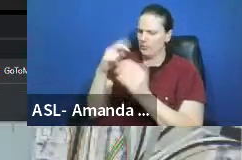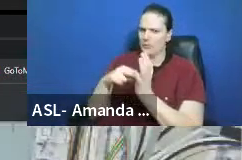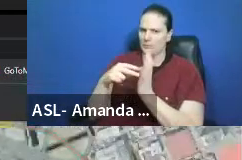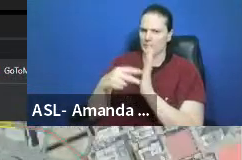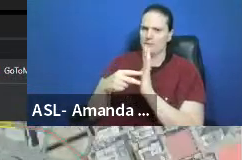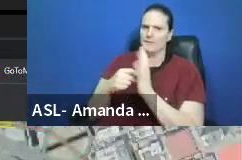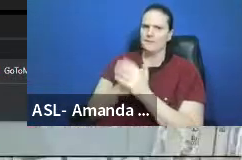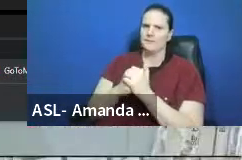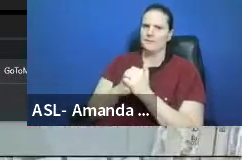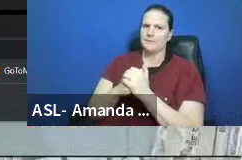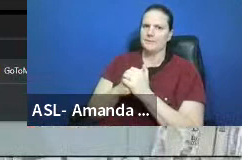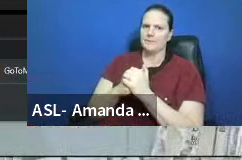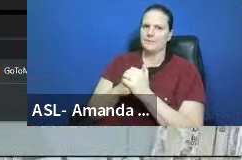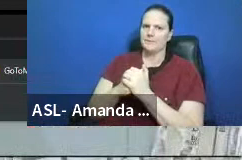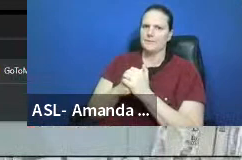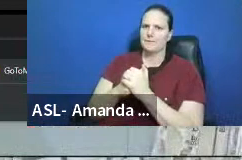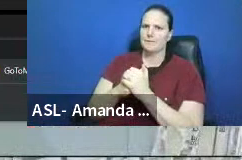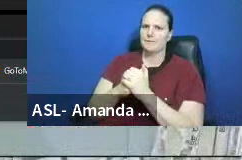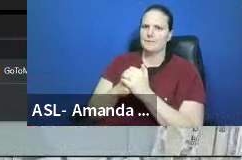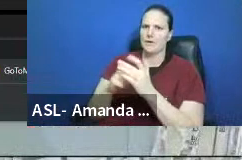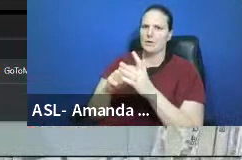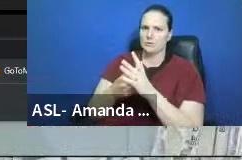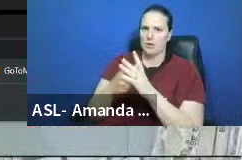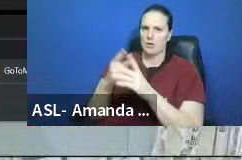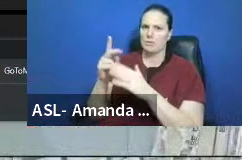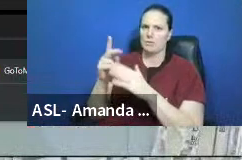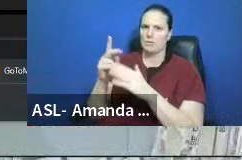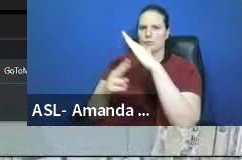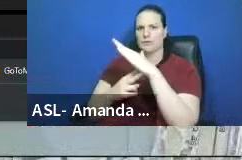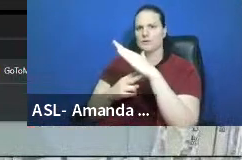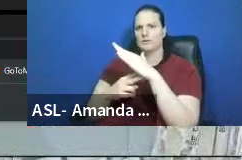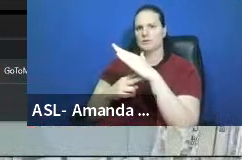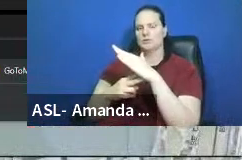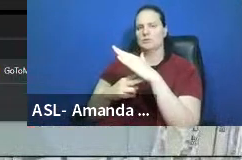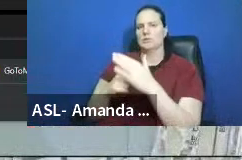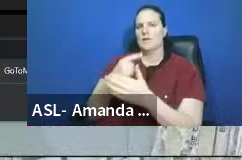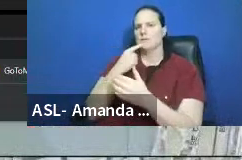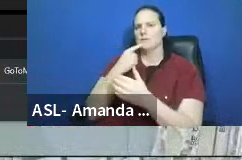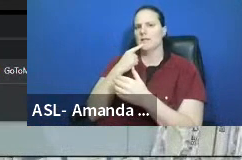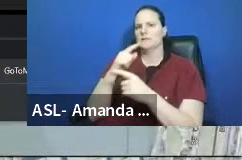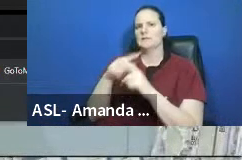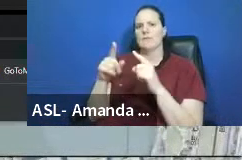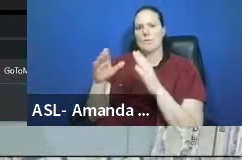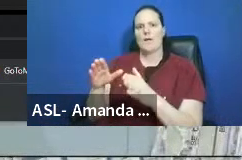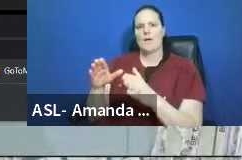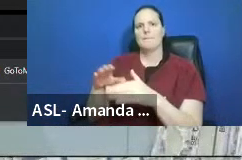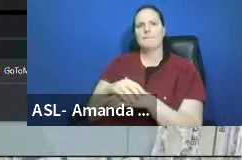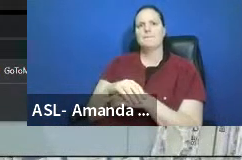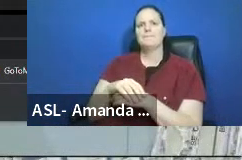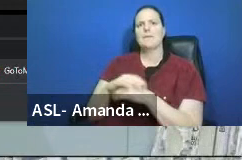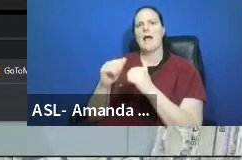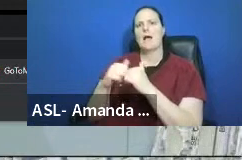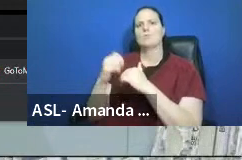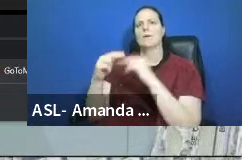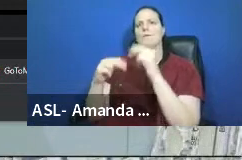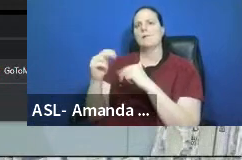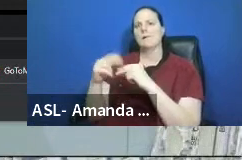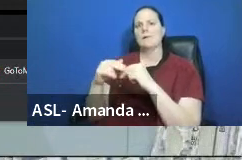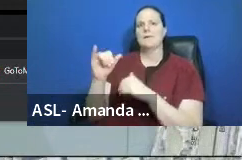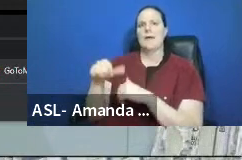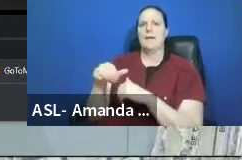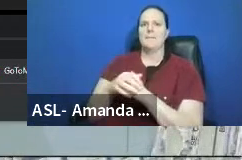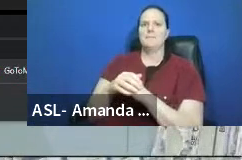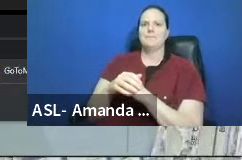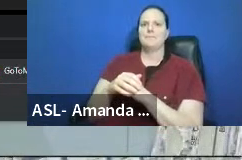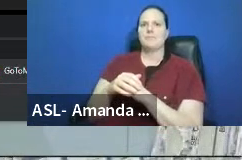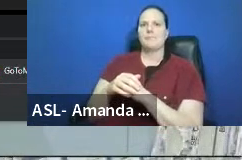I'll start from the bridge out. Let me say it another way, and how do we build this